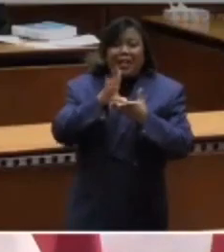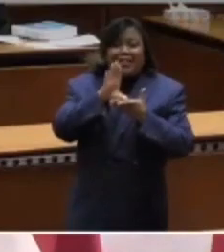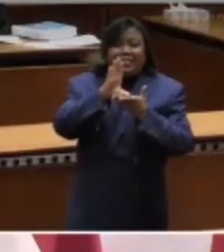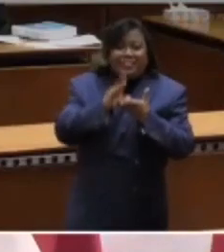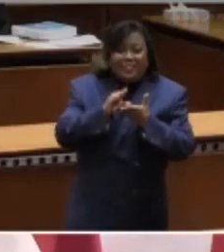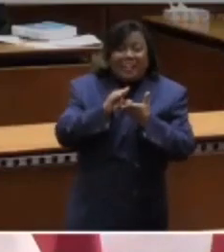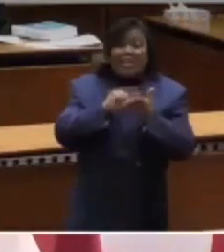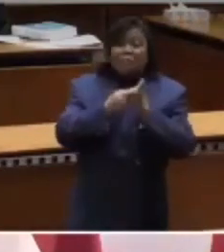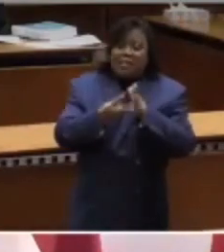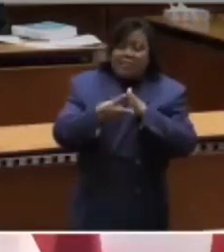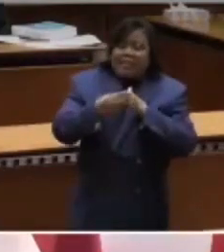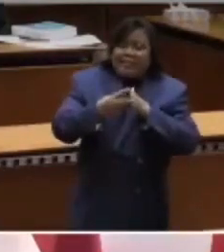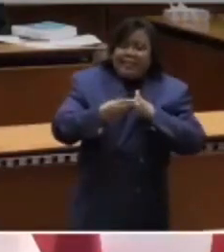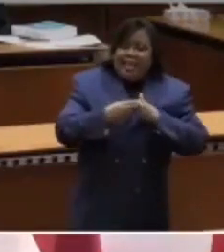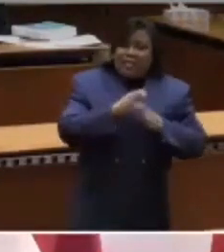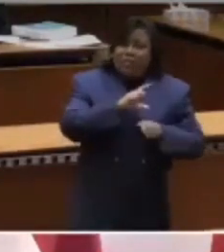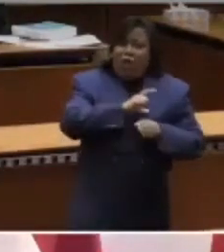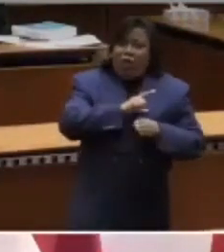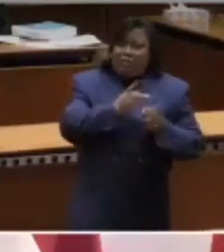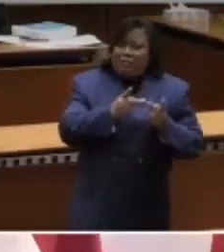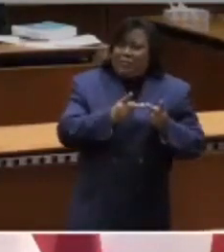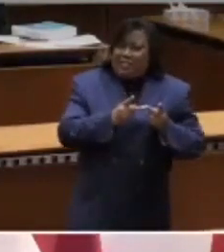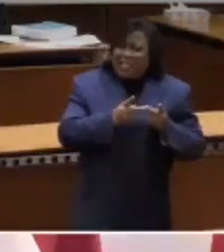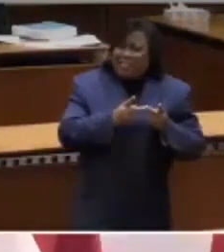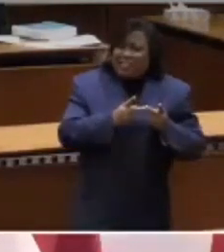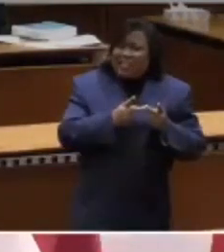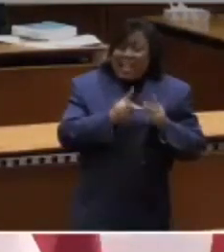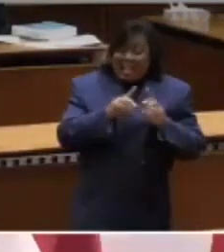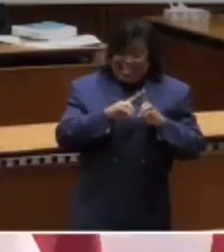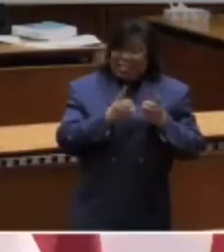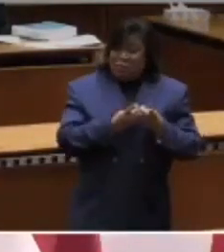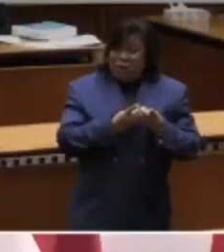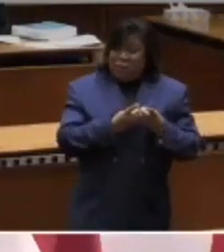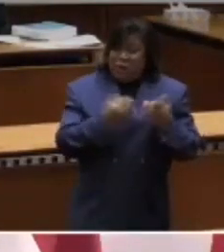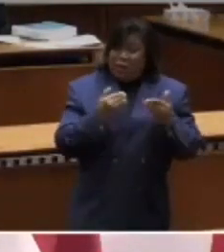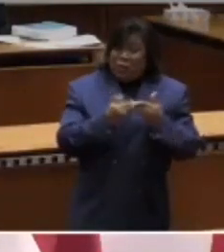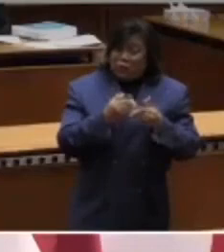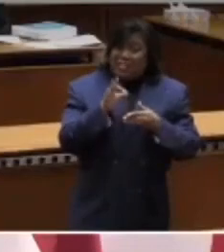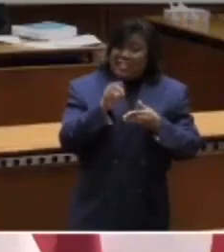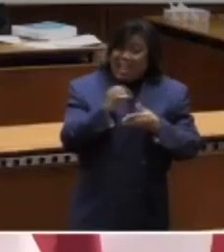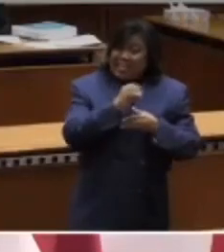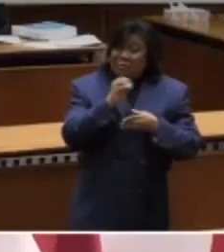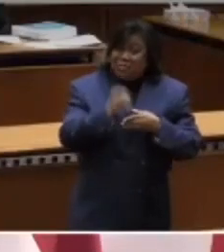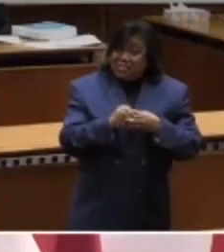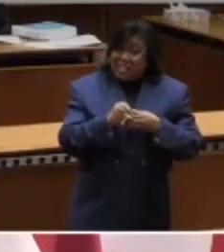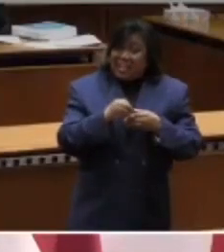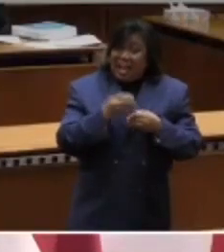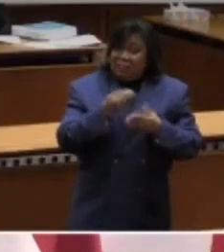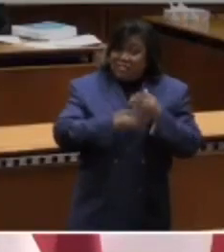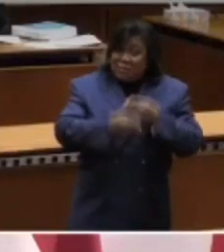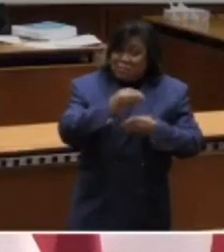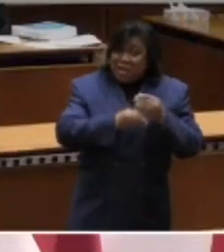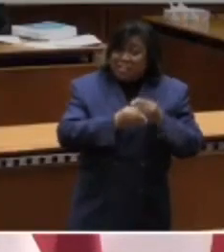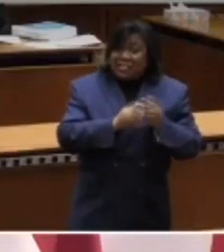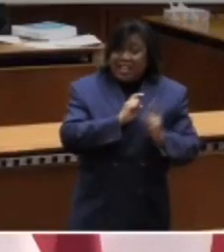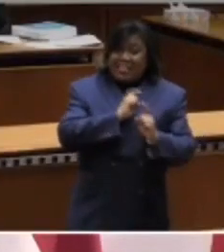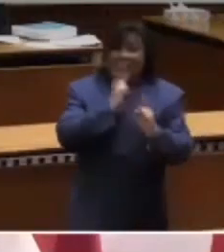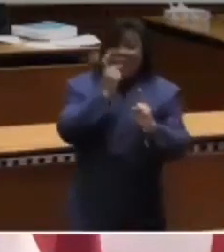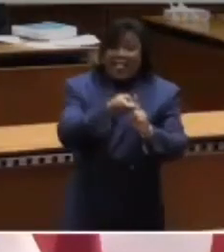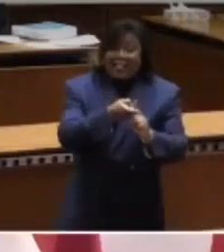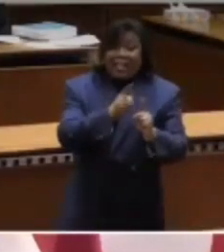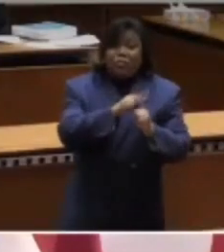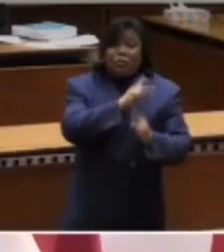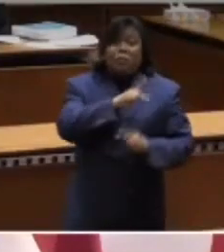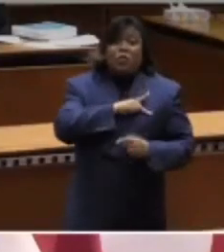defunding means cutting officer positions in a department where close to 90% of the budget is allocated